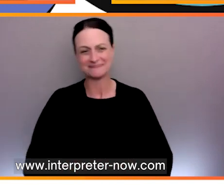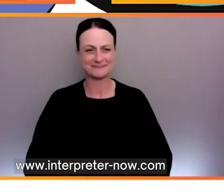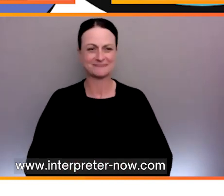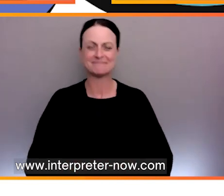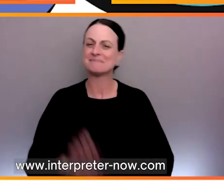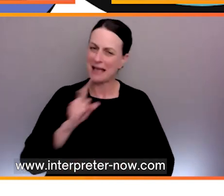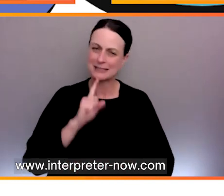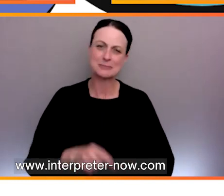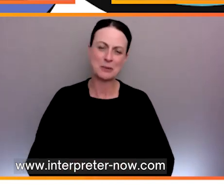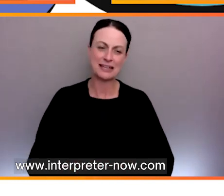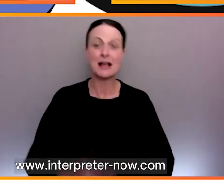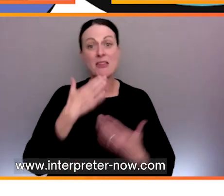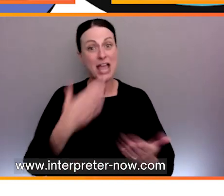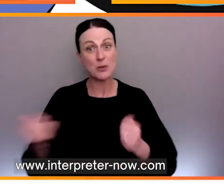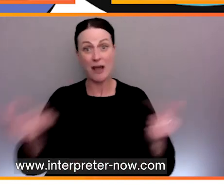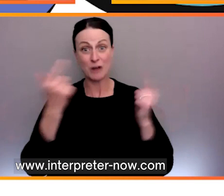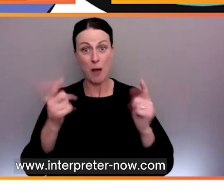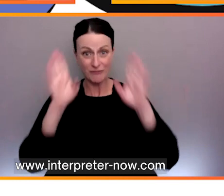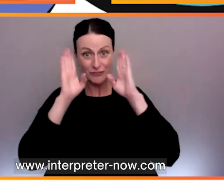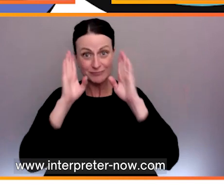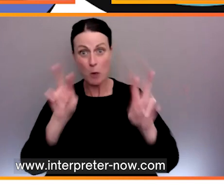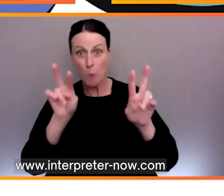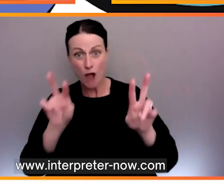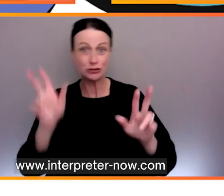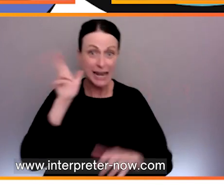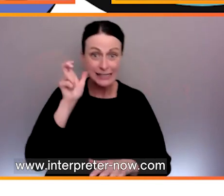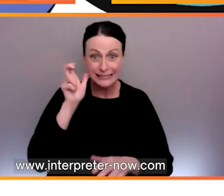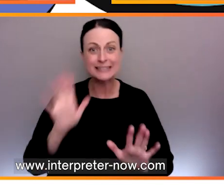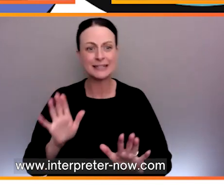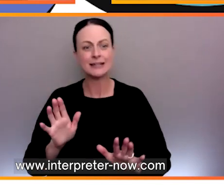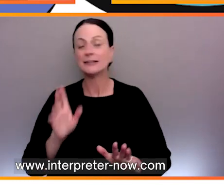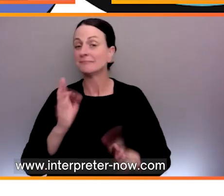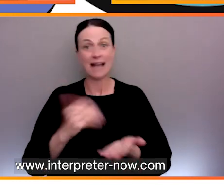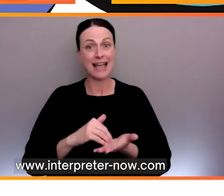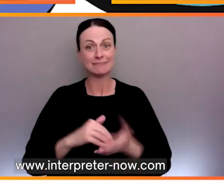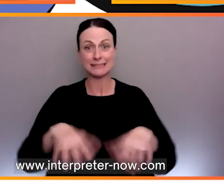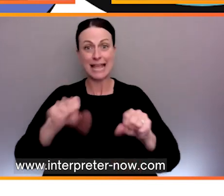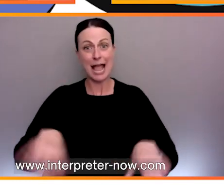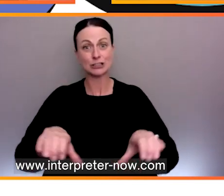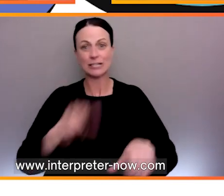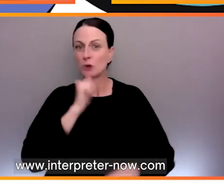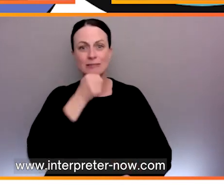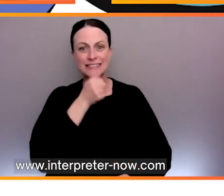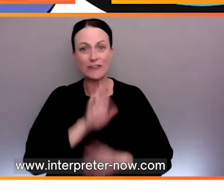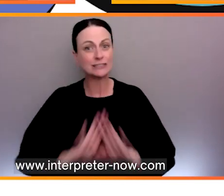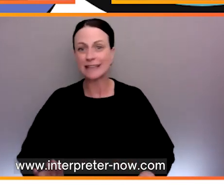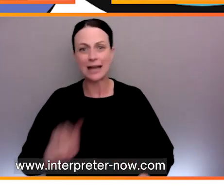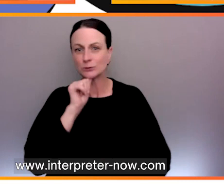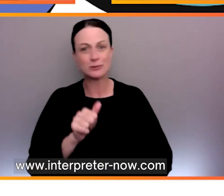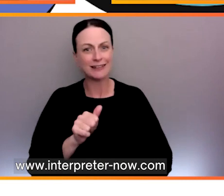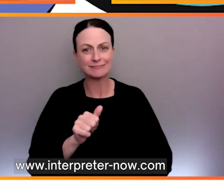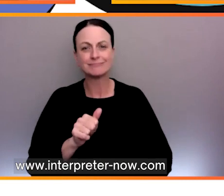absolutely. And thank you everyone for listening and watching, and again, take action. Don't suffer in